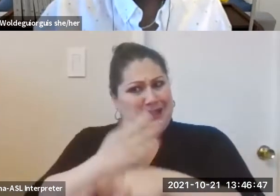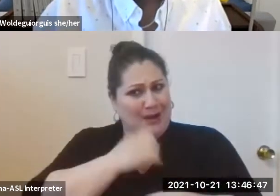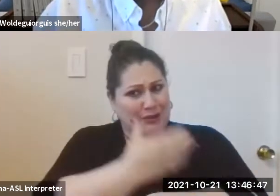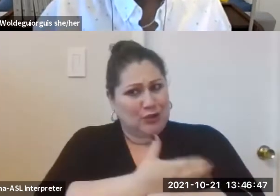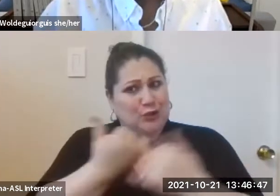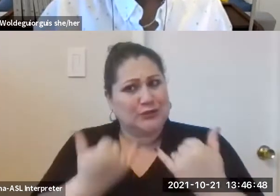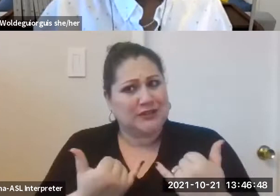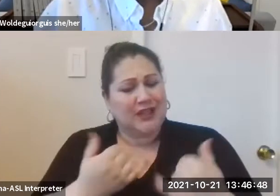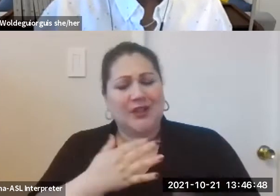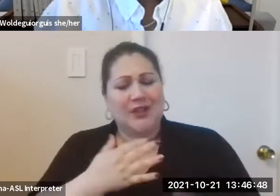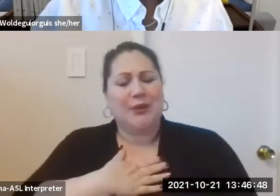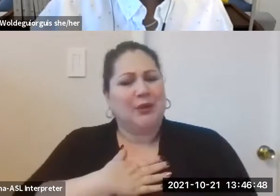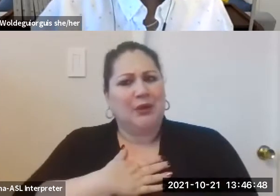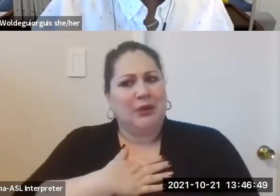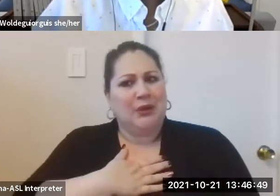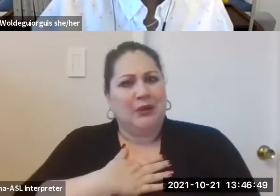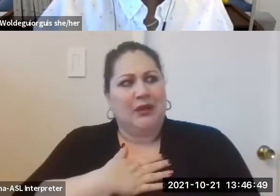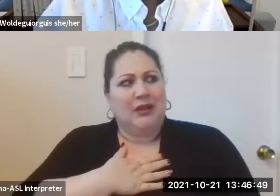And